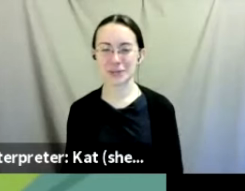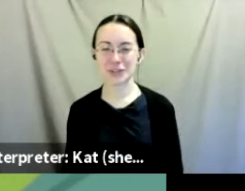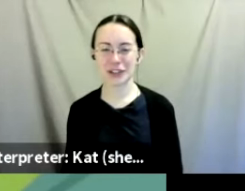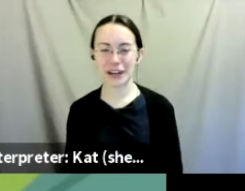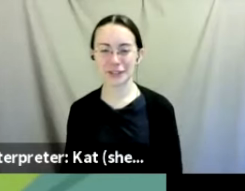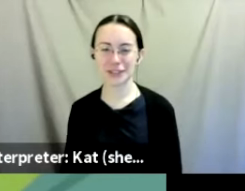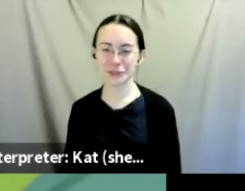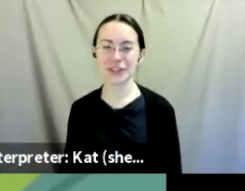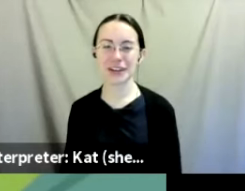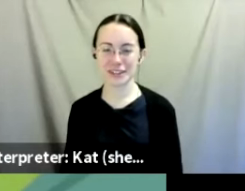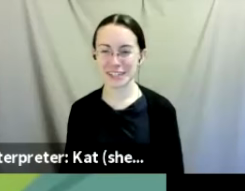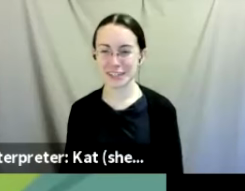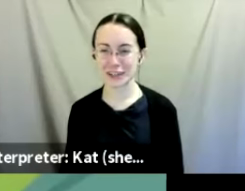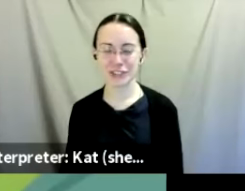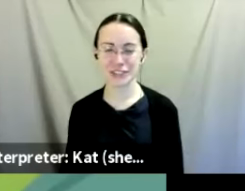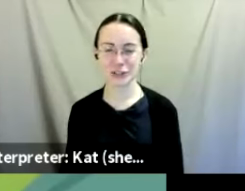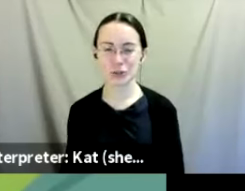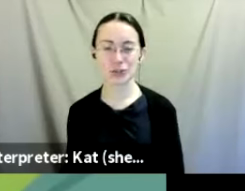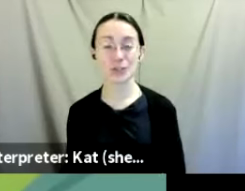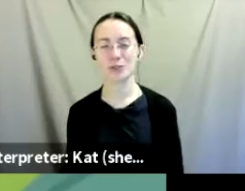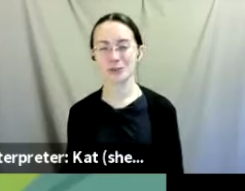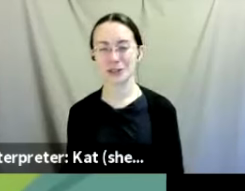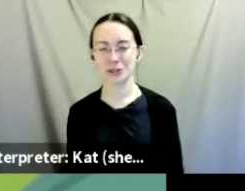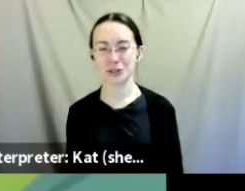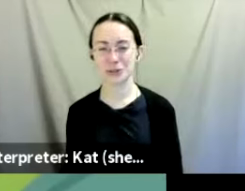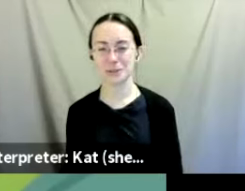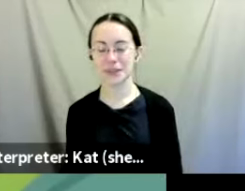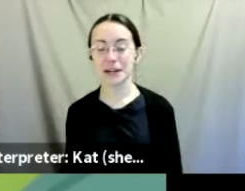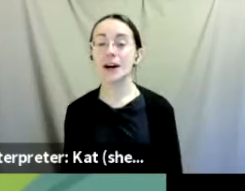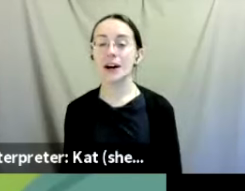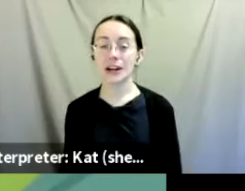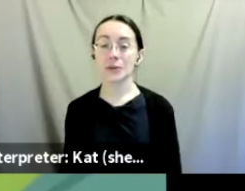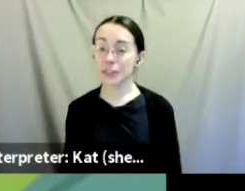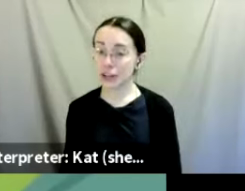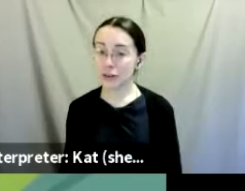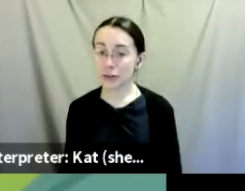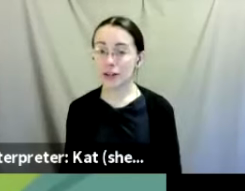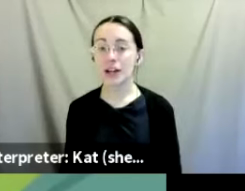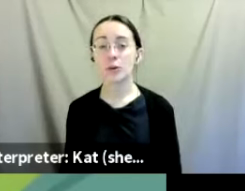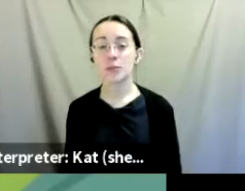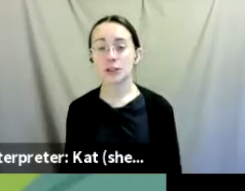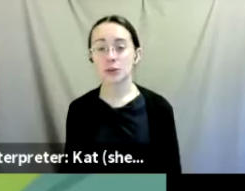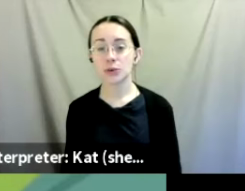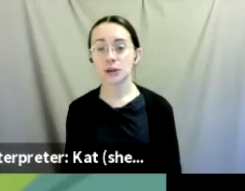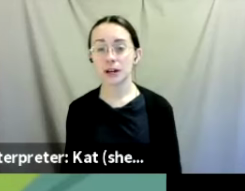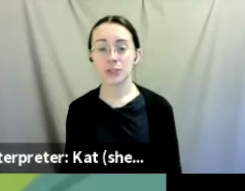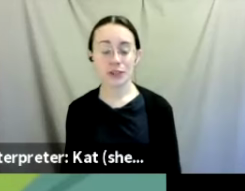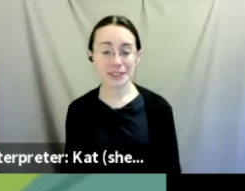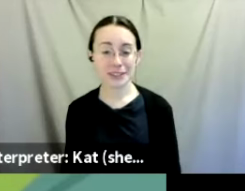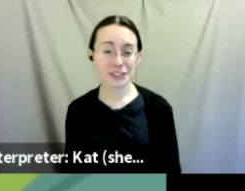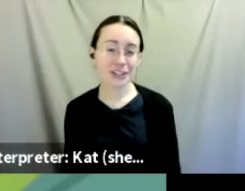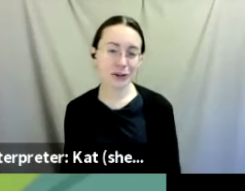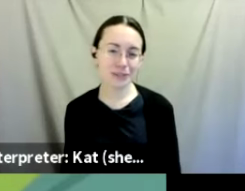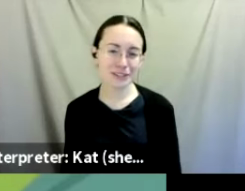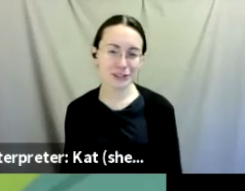weird times of our lives, relying on technology and Zoom so much more than we used to. All right, well, thank you everyone. I hope that you enjoyed